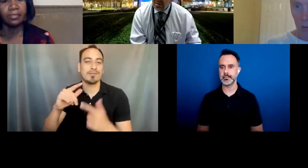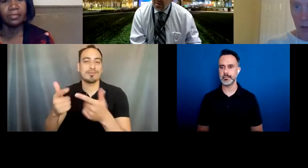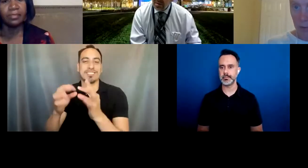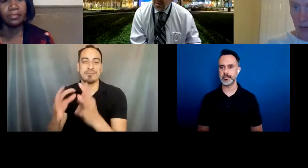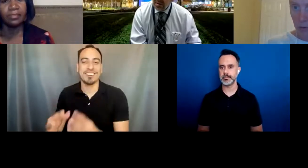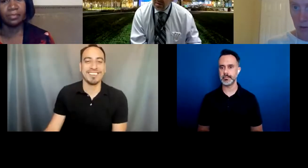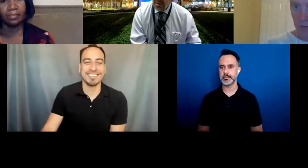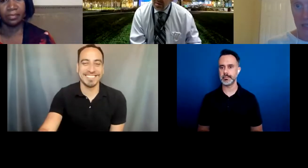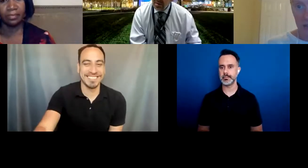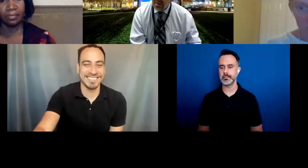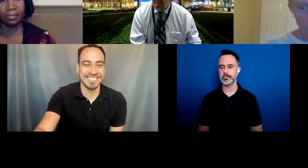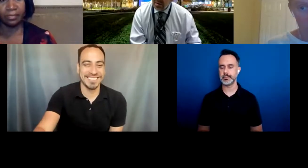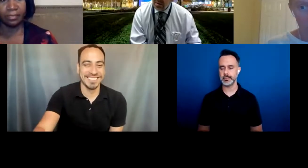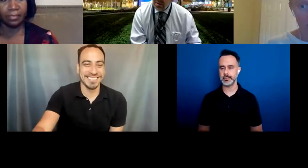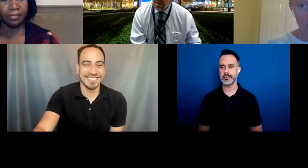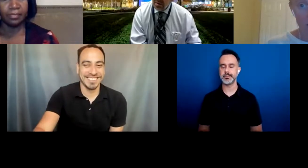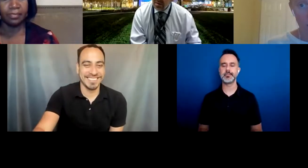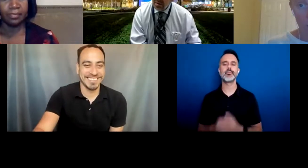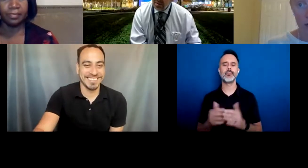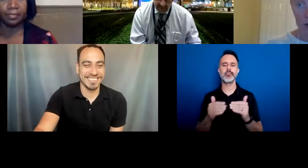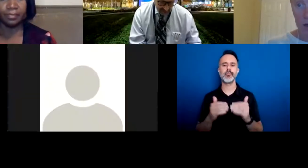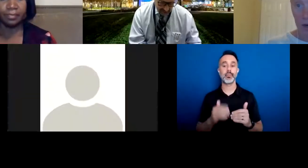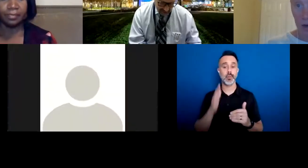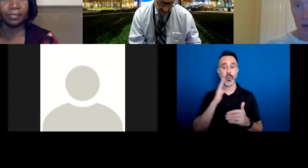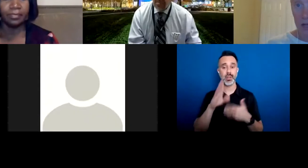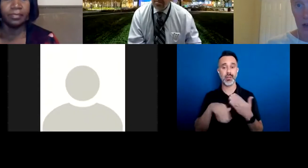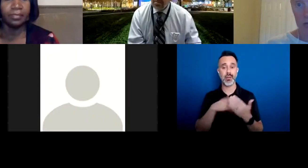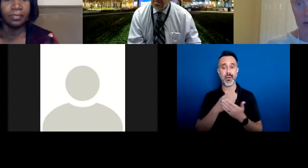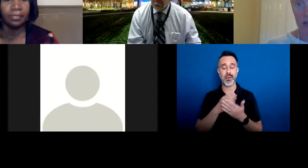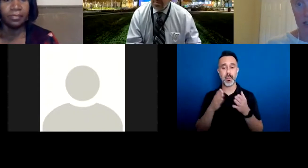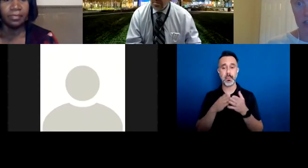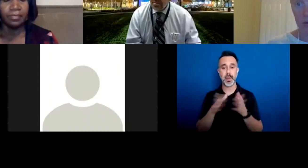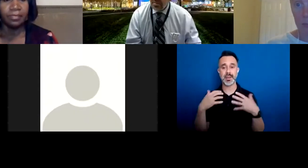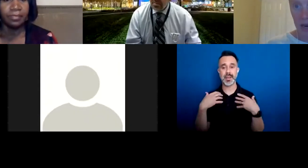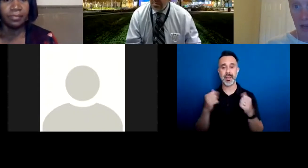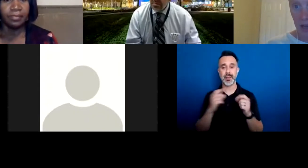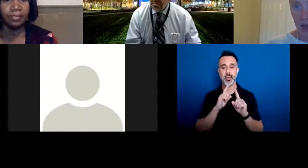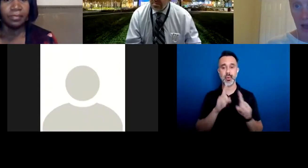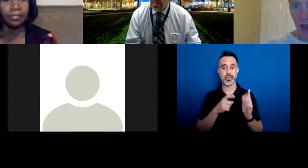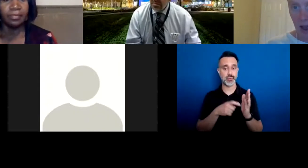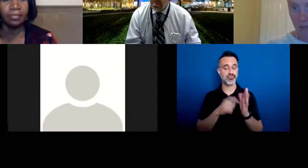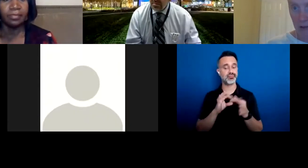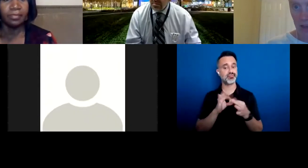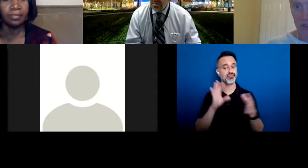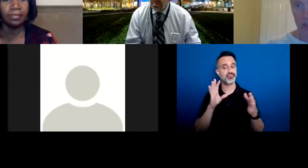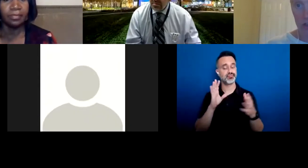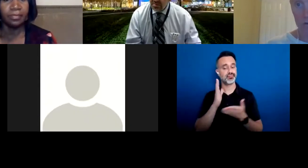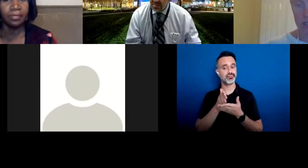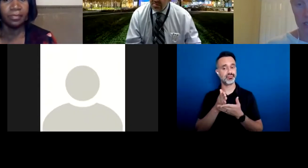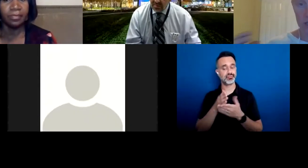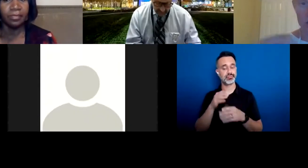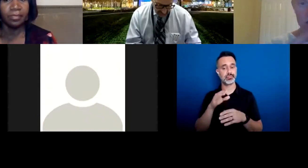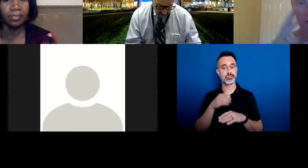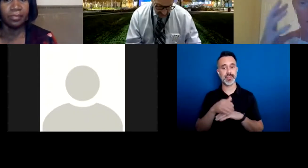will all public health orders be lifted on June 15th, or are any health regulations remaining after that